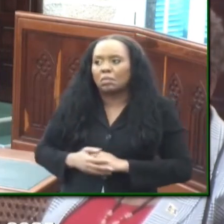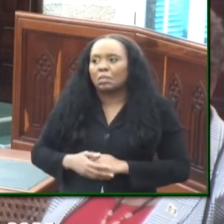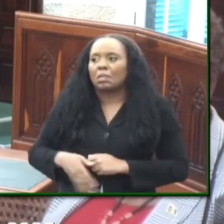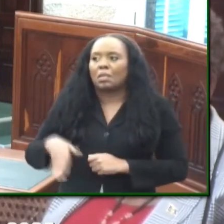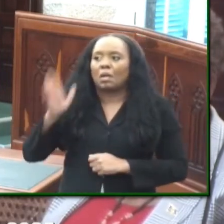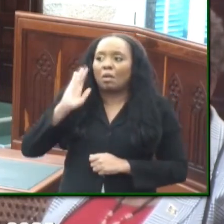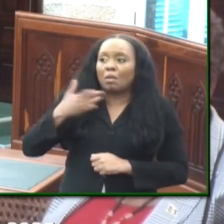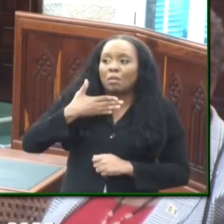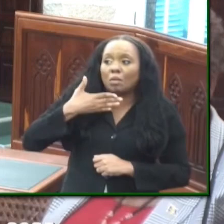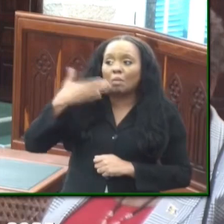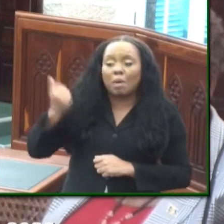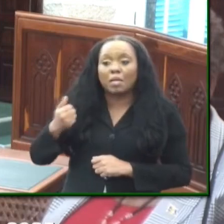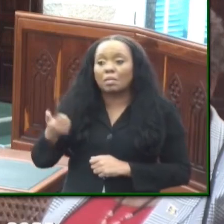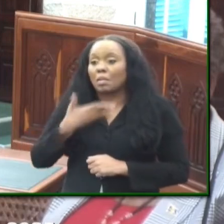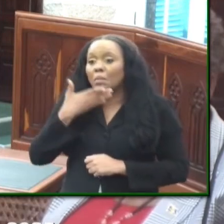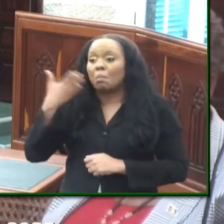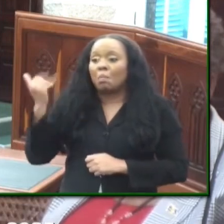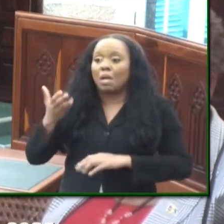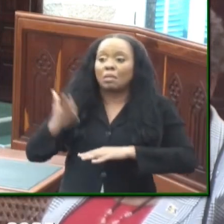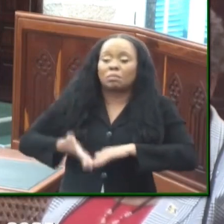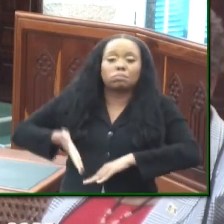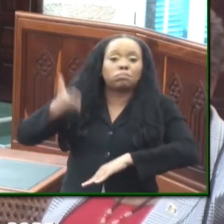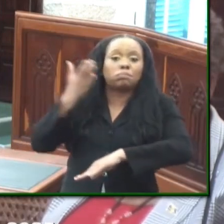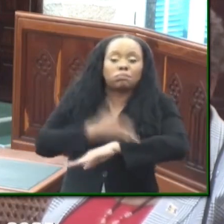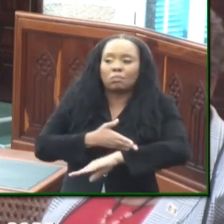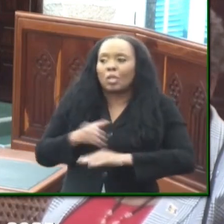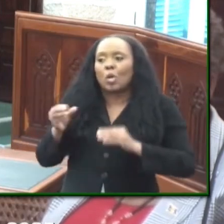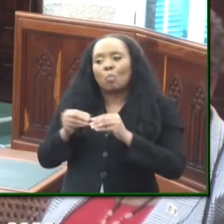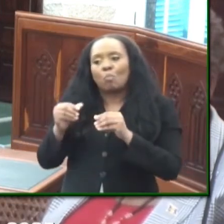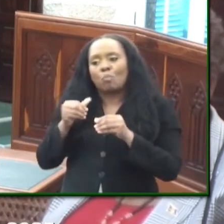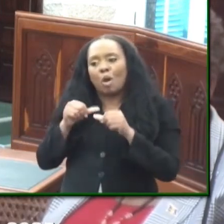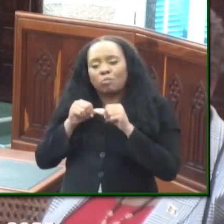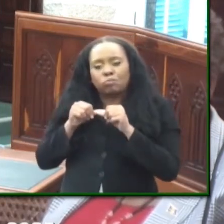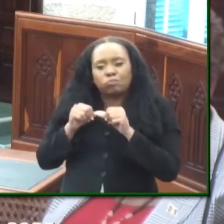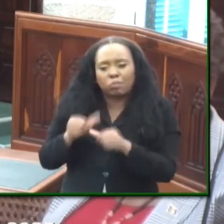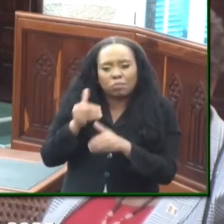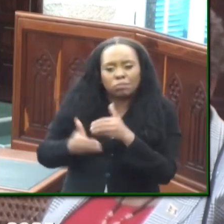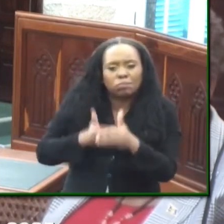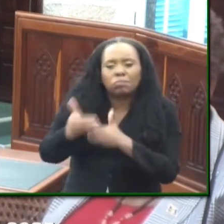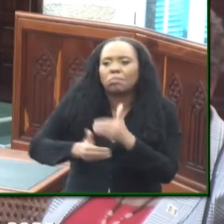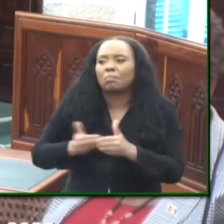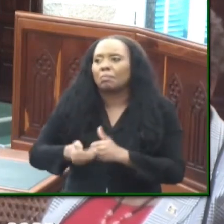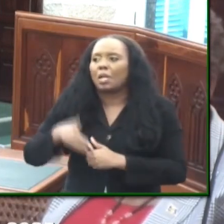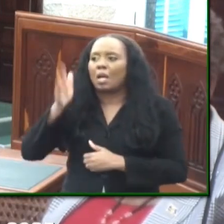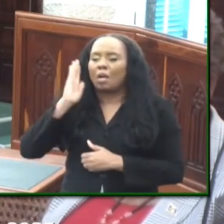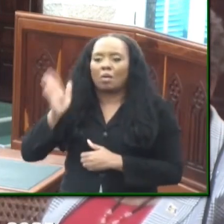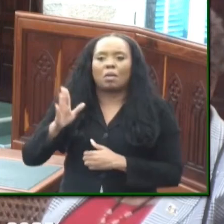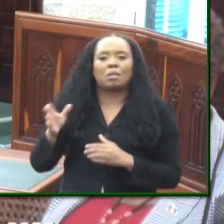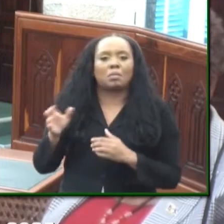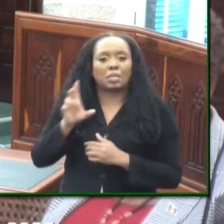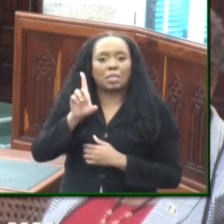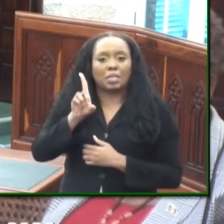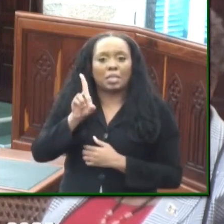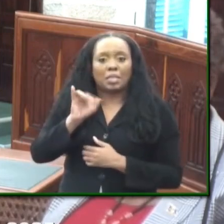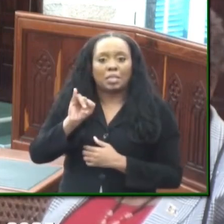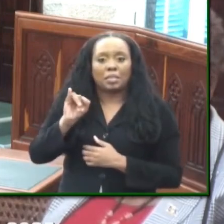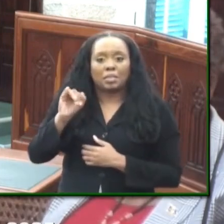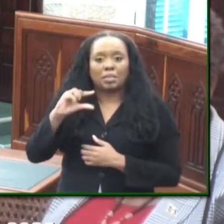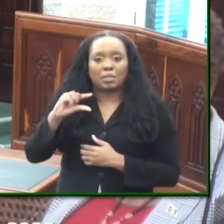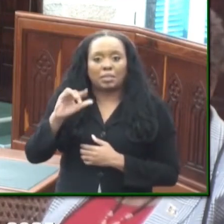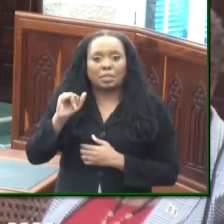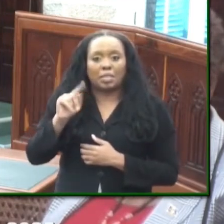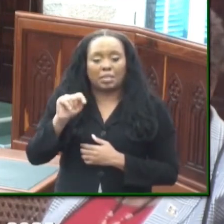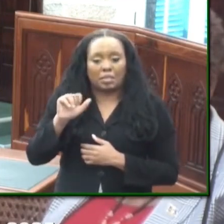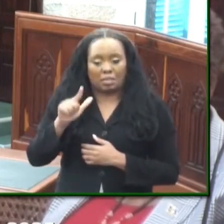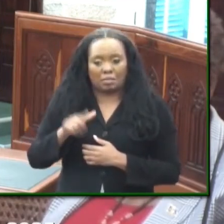leaner, meaner, cleaner, more resilient, and it is going to be digital. It is going to give the people of Barbados